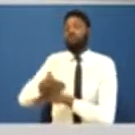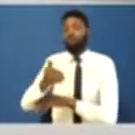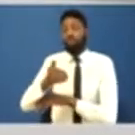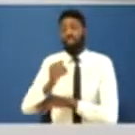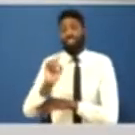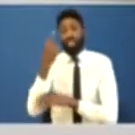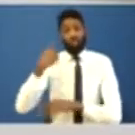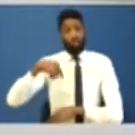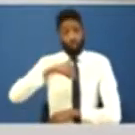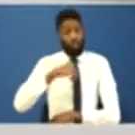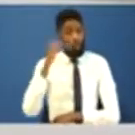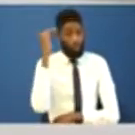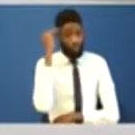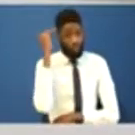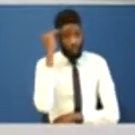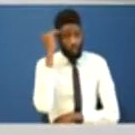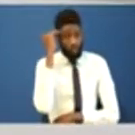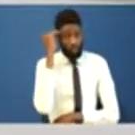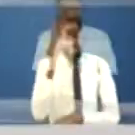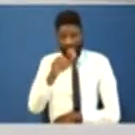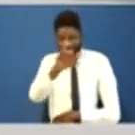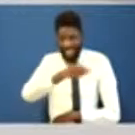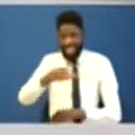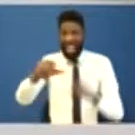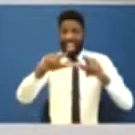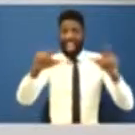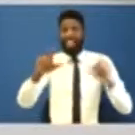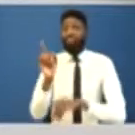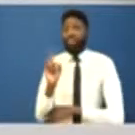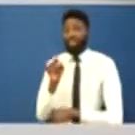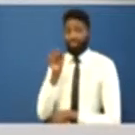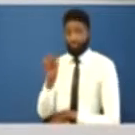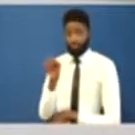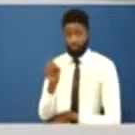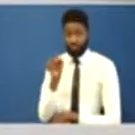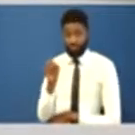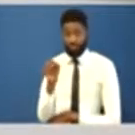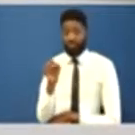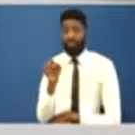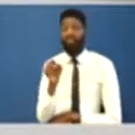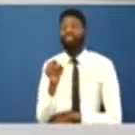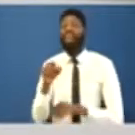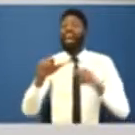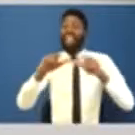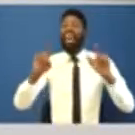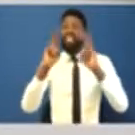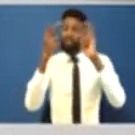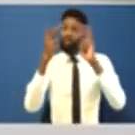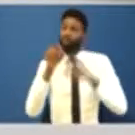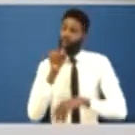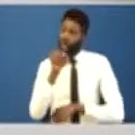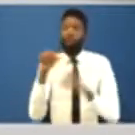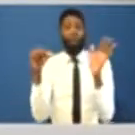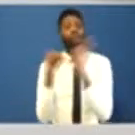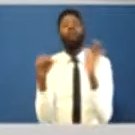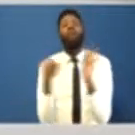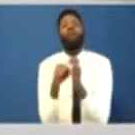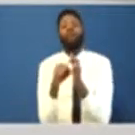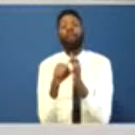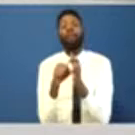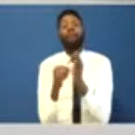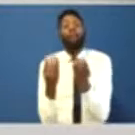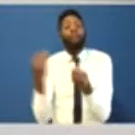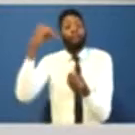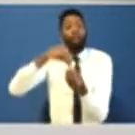know that in the lands ministry of land i mean land issue it's an issue especially